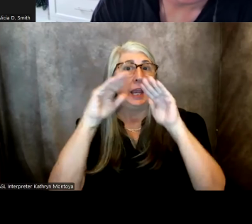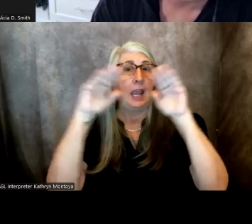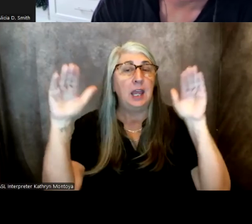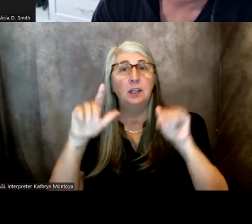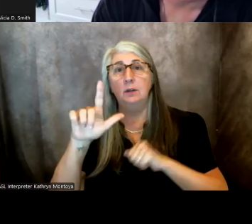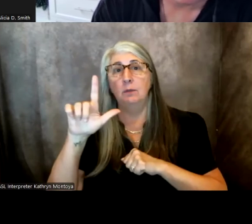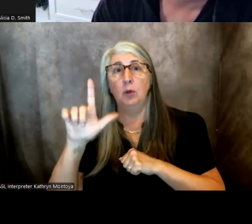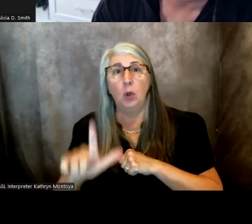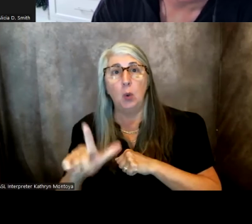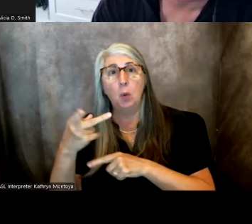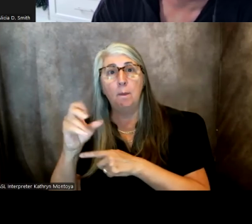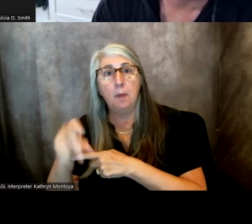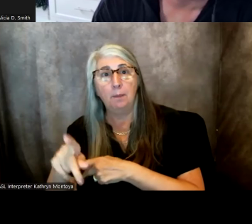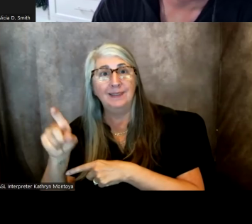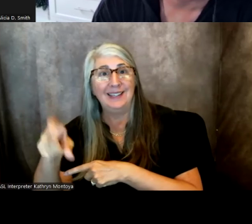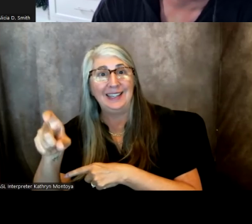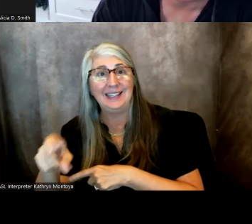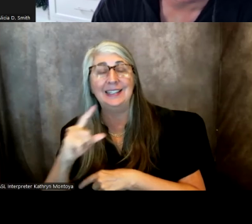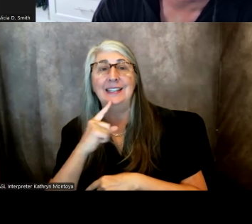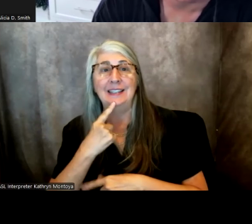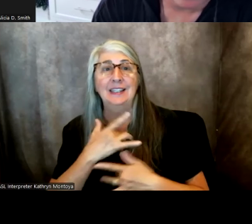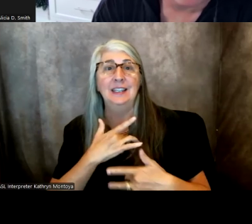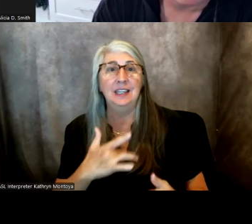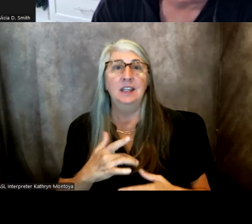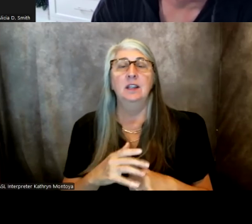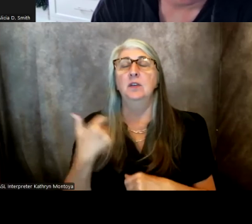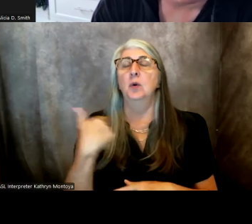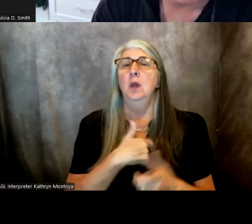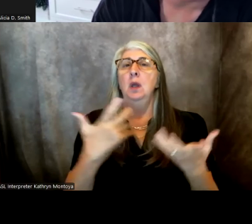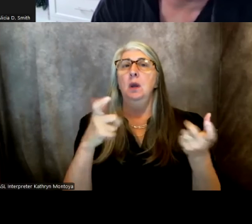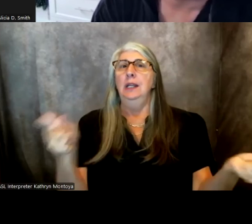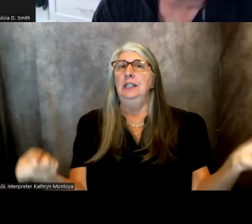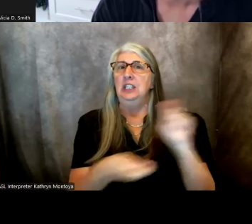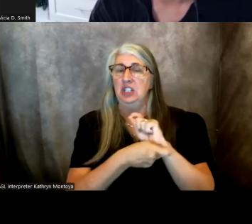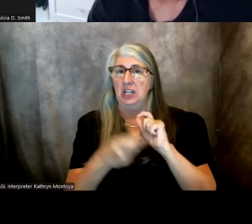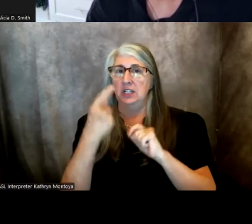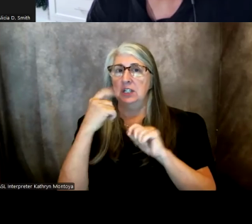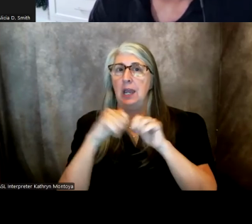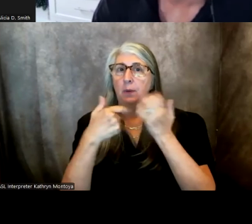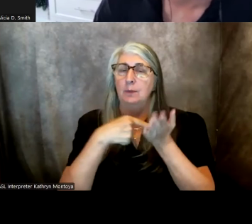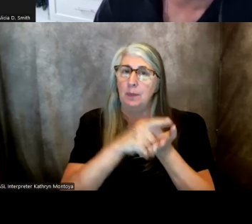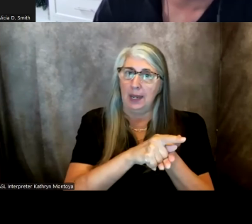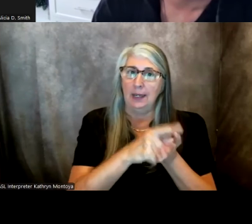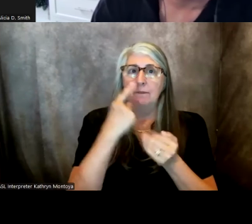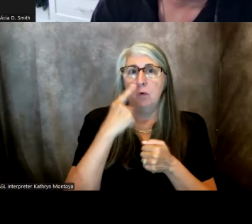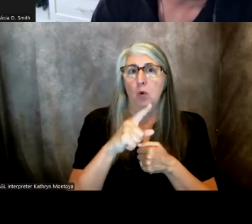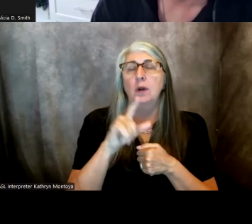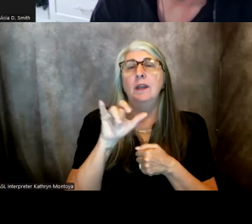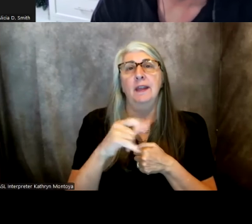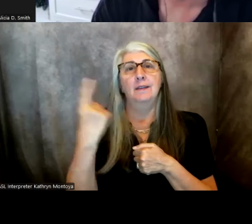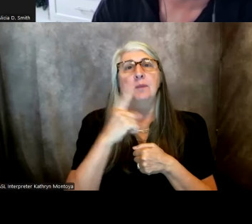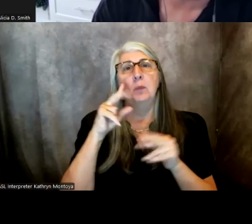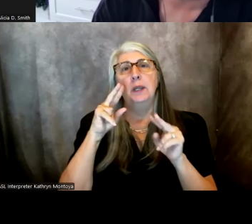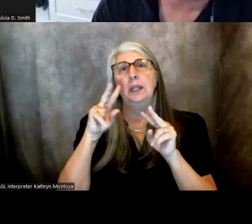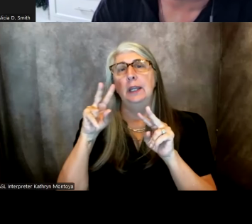to transform how behavioral health emergency services are paid for, and hopefully that's another area we can come back to